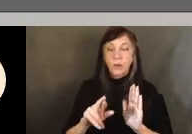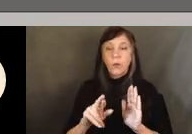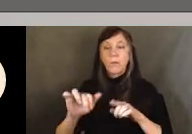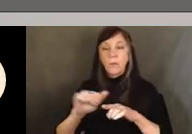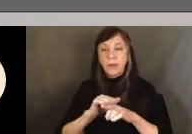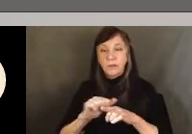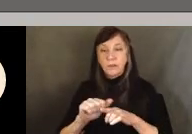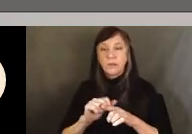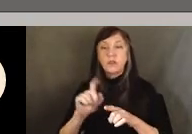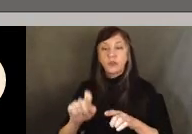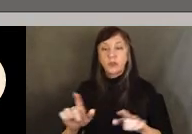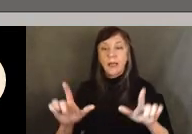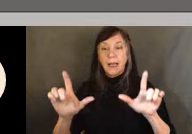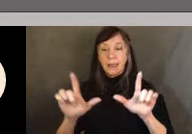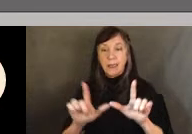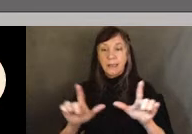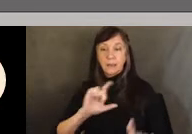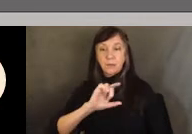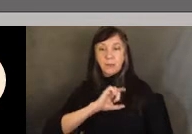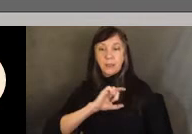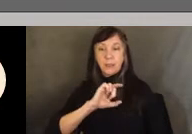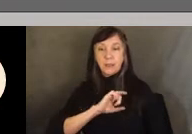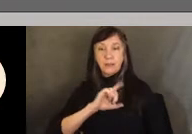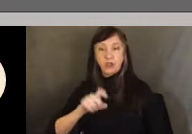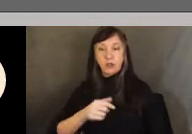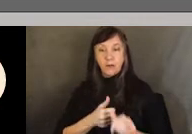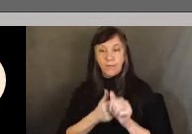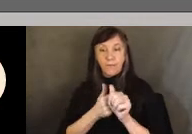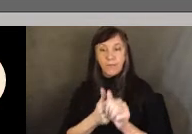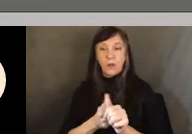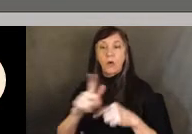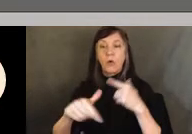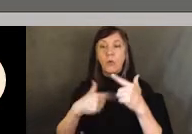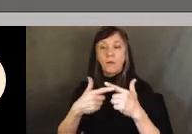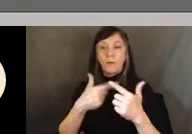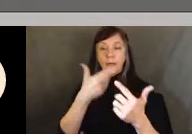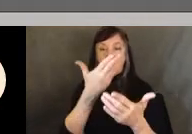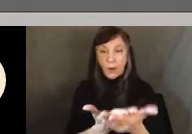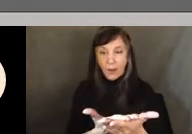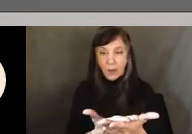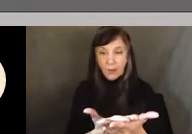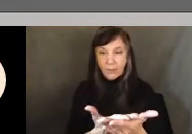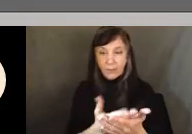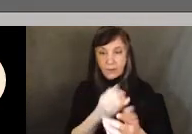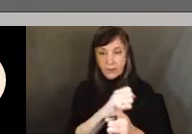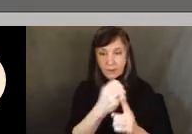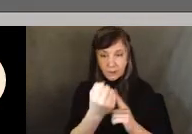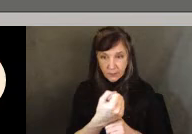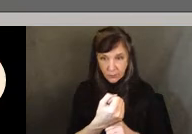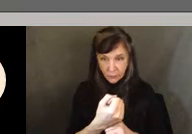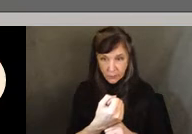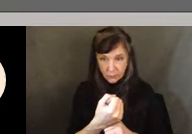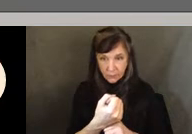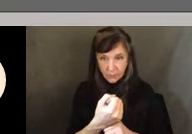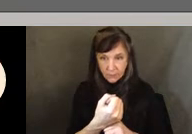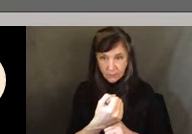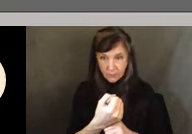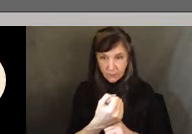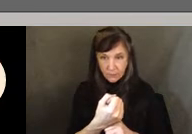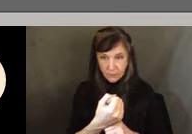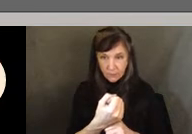officers have to follow once they arrive to a situation? Again, what policies or practices